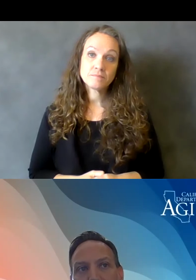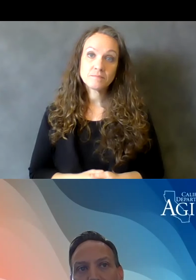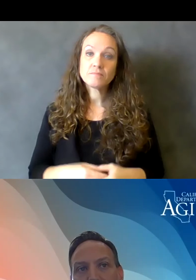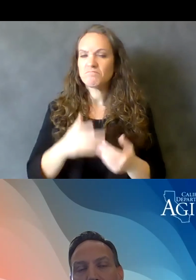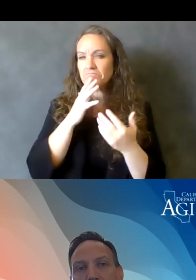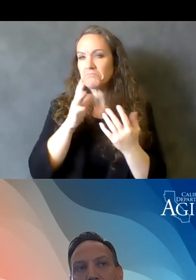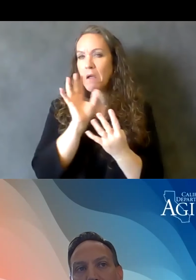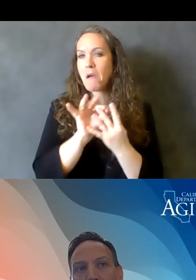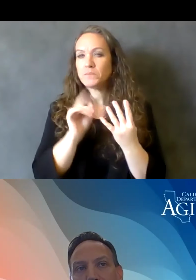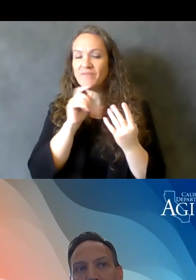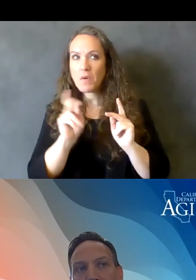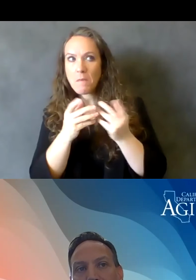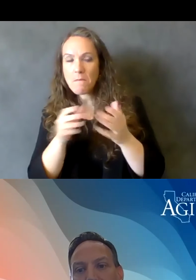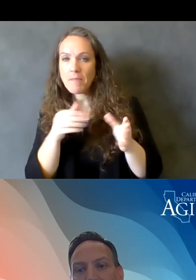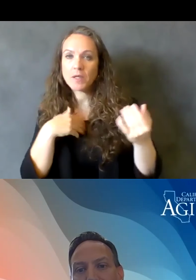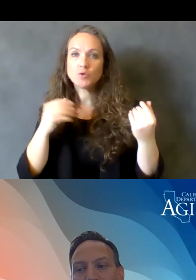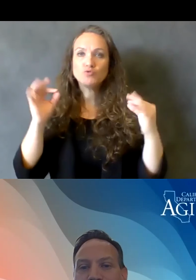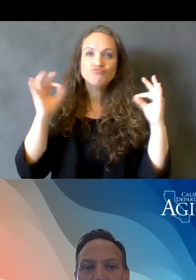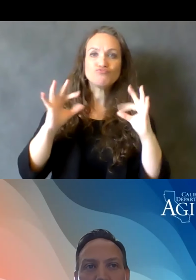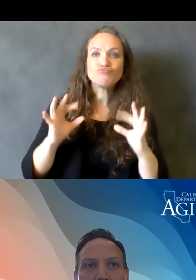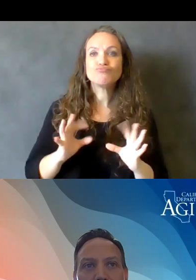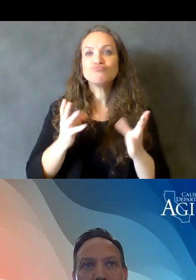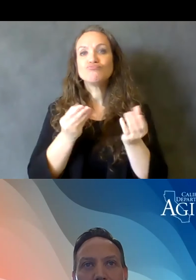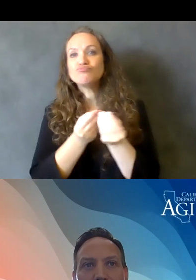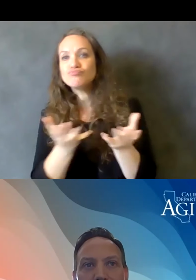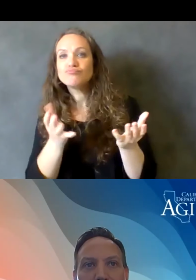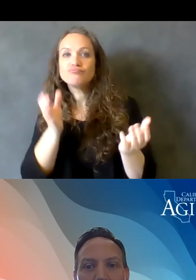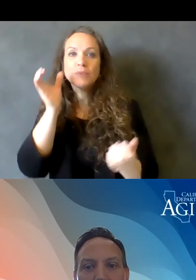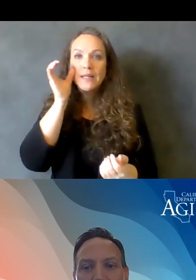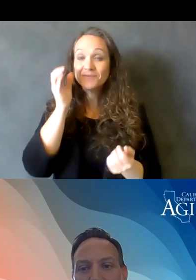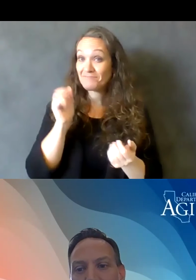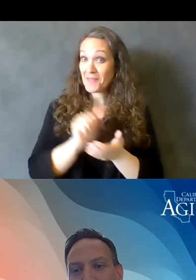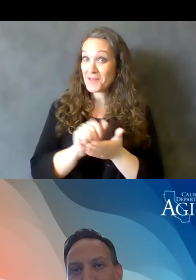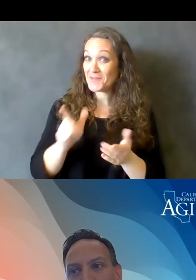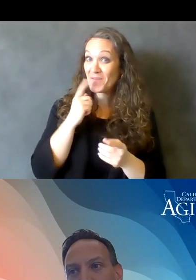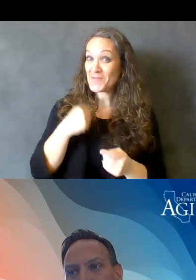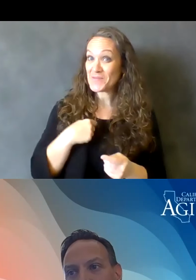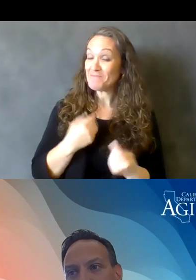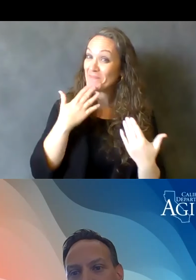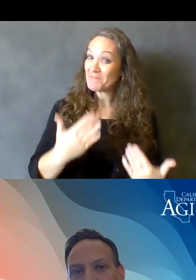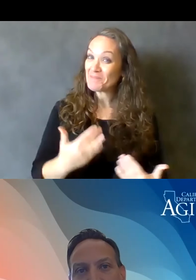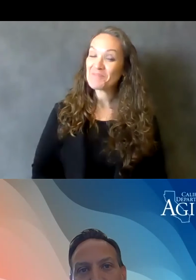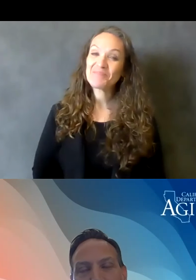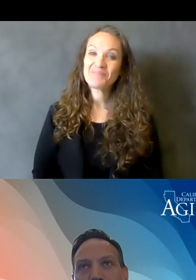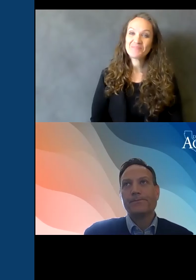walk through the plan, as well as to provide their feedback. And that's my presentation. Thank you.